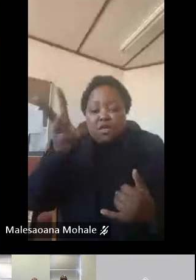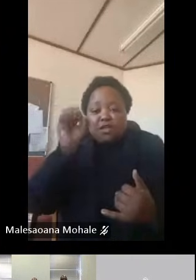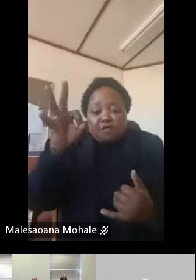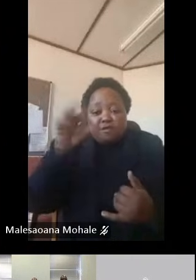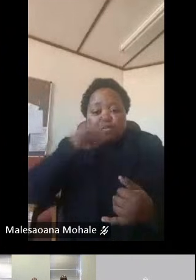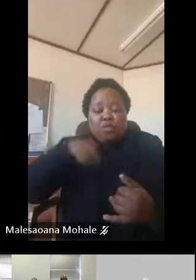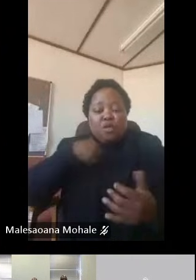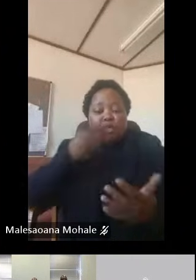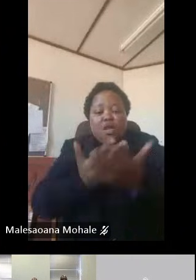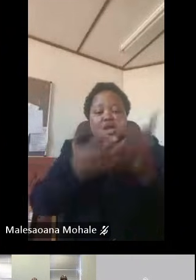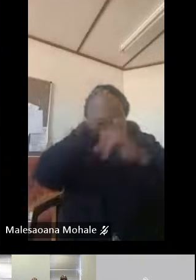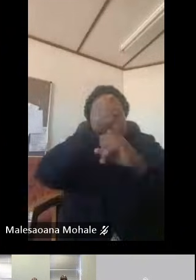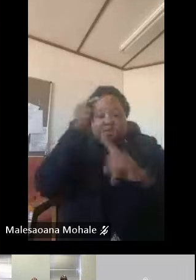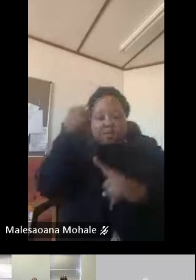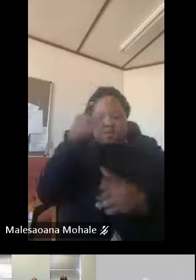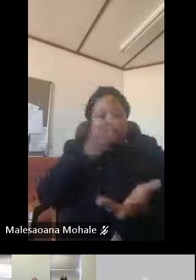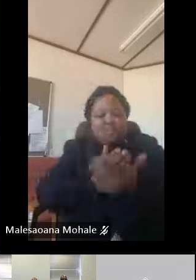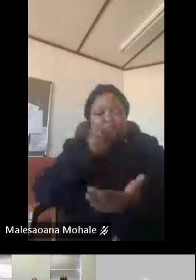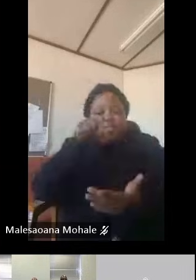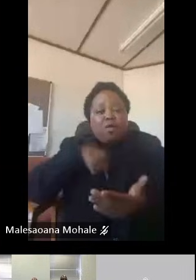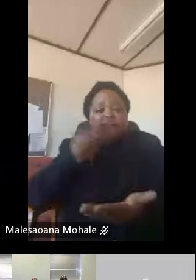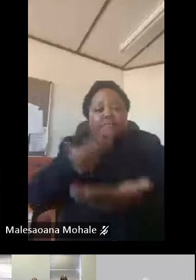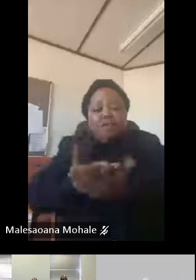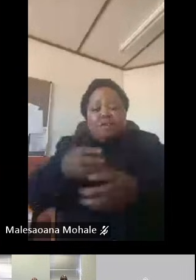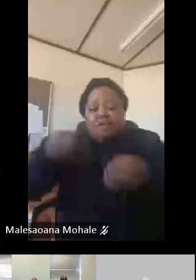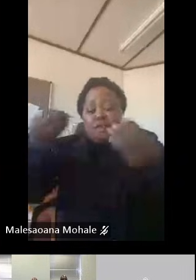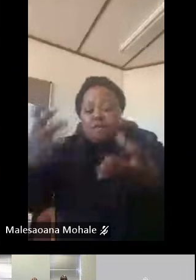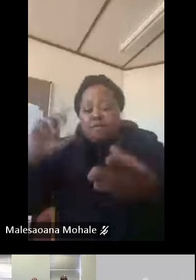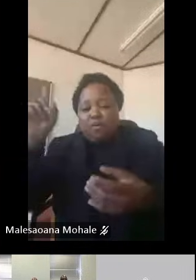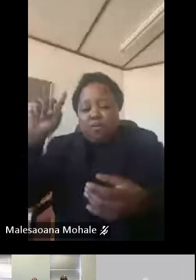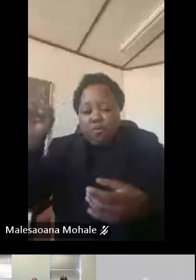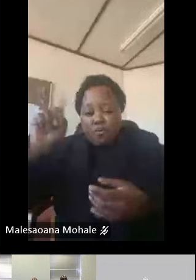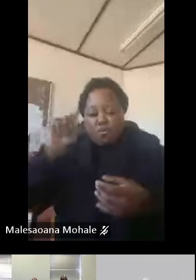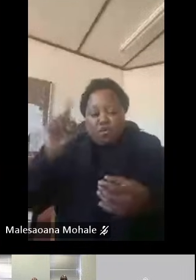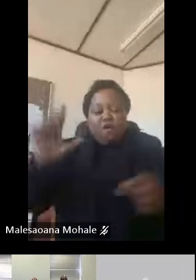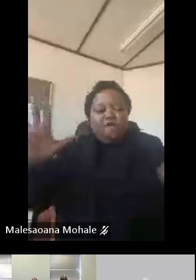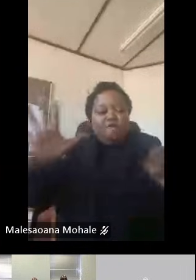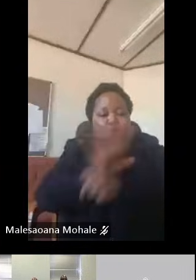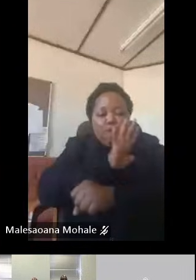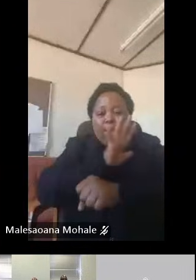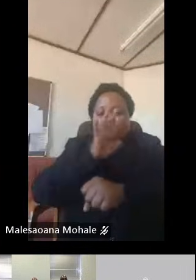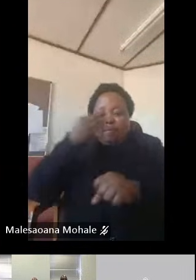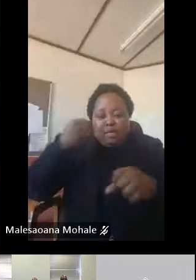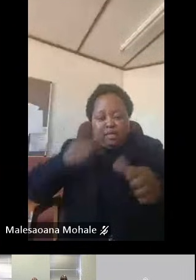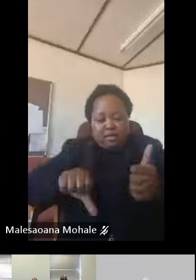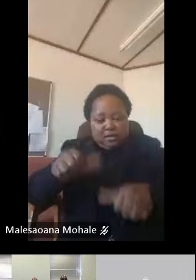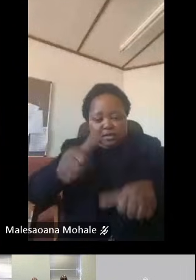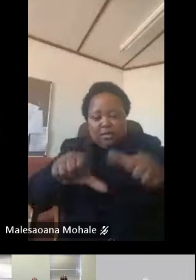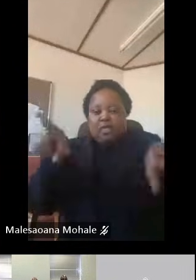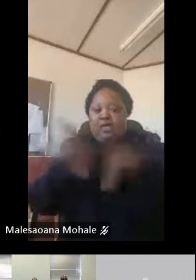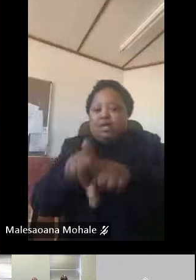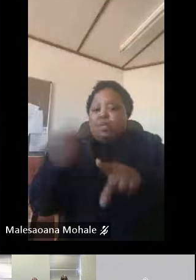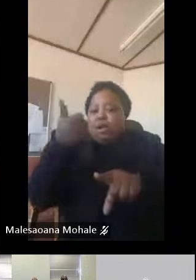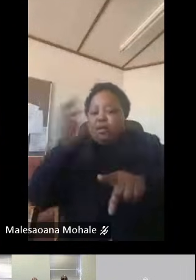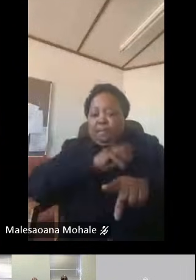we have been able to give them full participation as other members in their